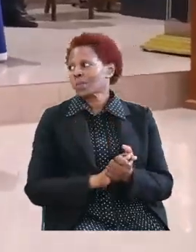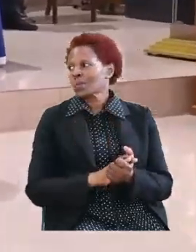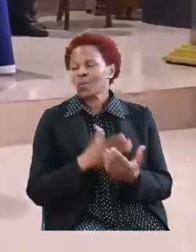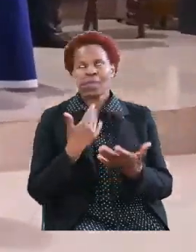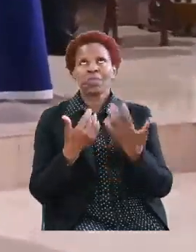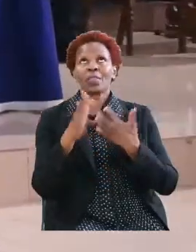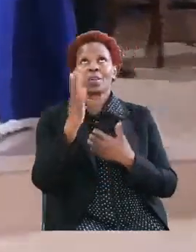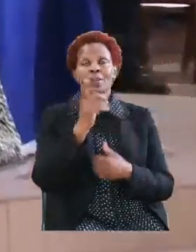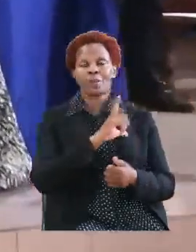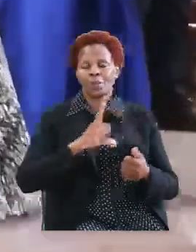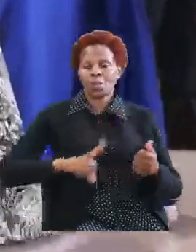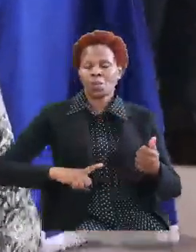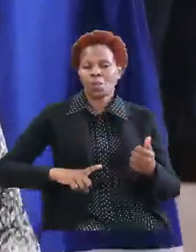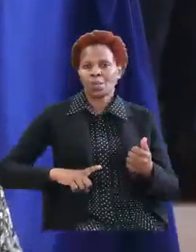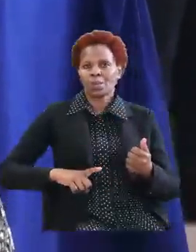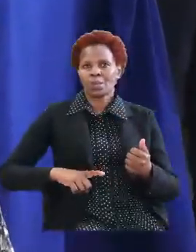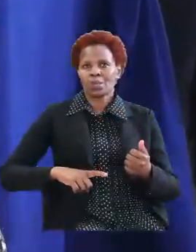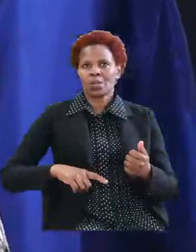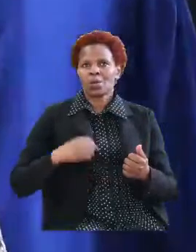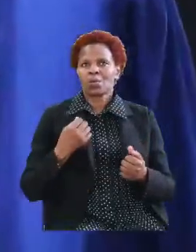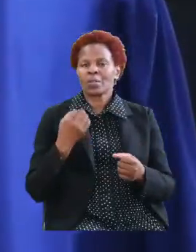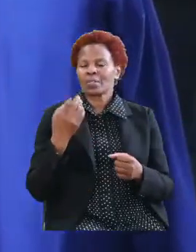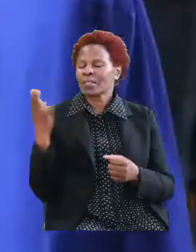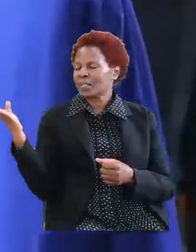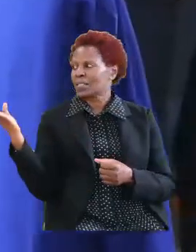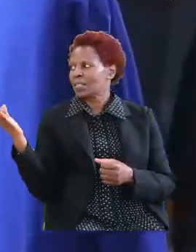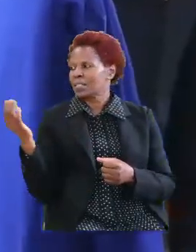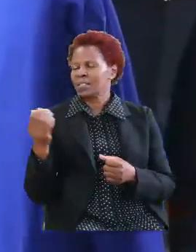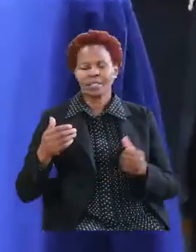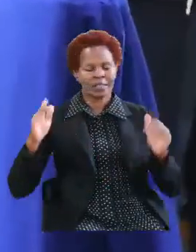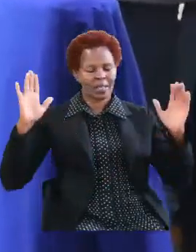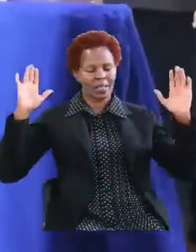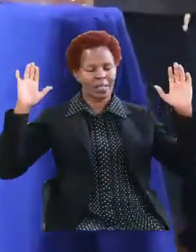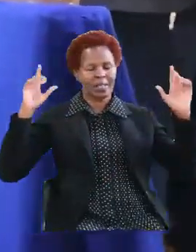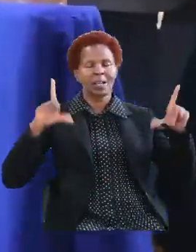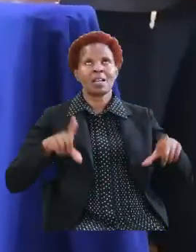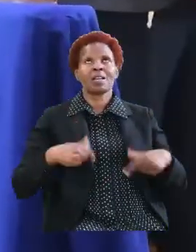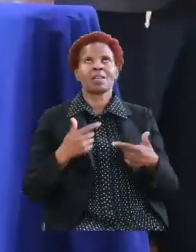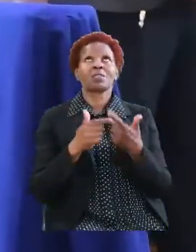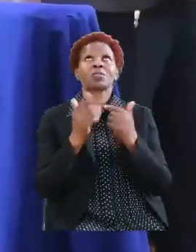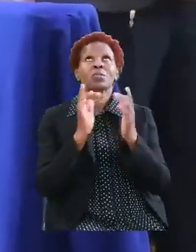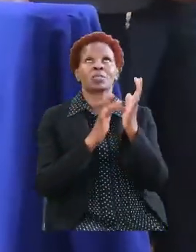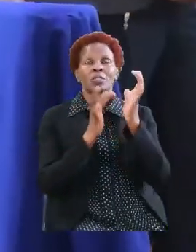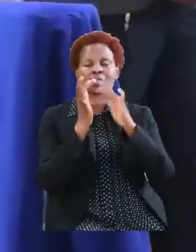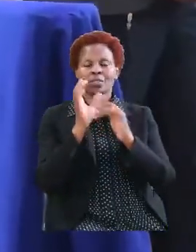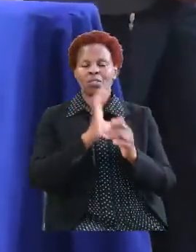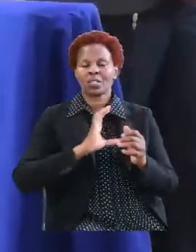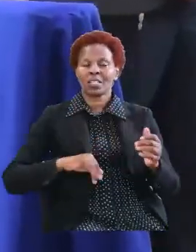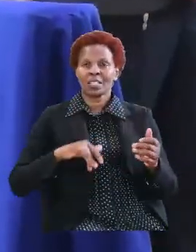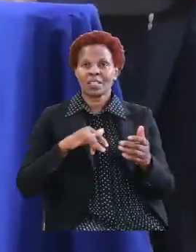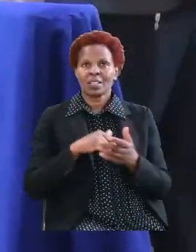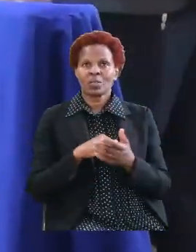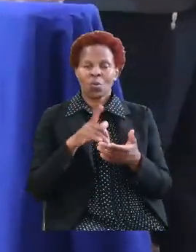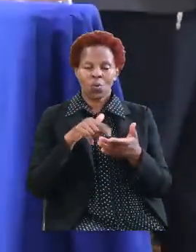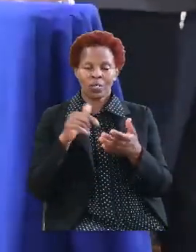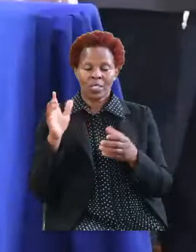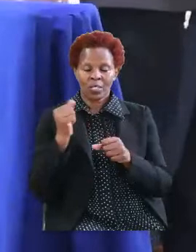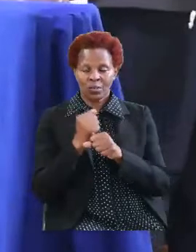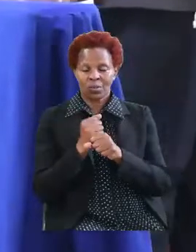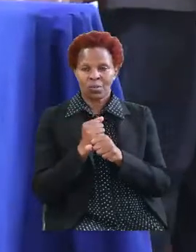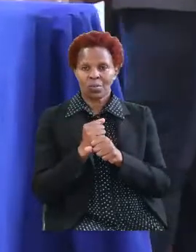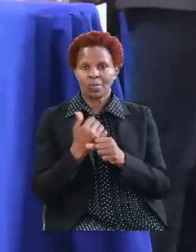Tunamshukuru Mwenyezi Mungu, and this wonderful lady wants to give her life to Jesus Christ, and so that is what we are going to do. What's your